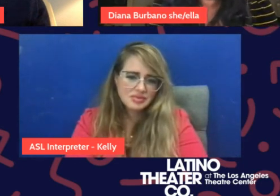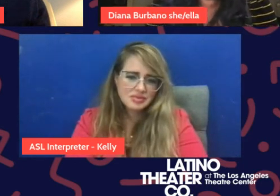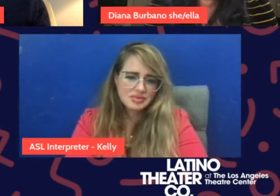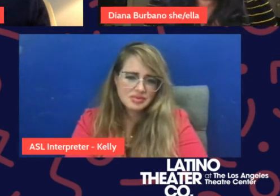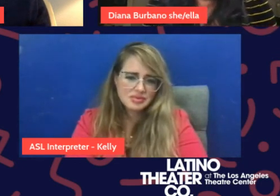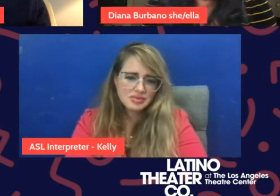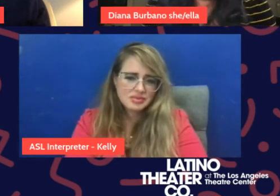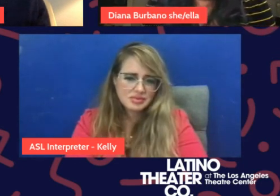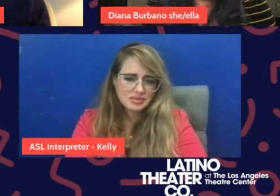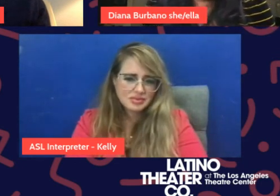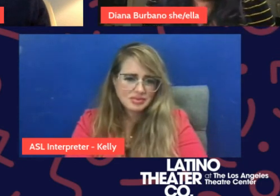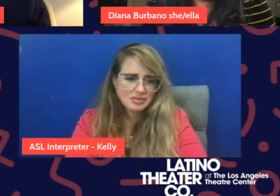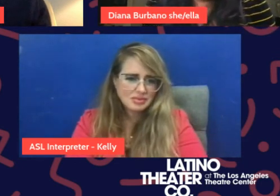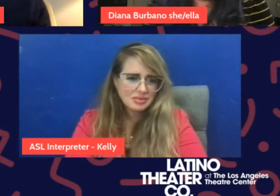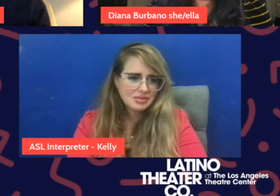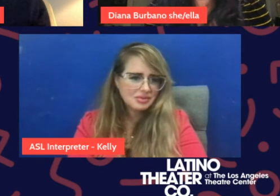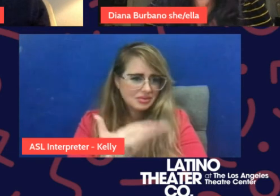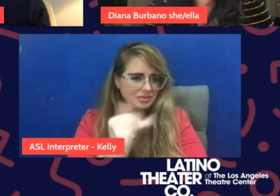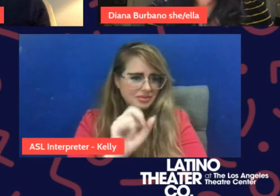What about you, Jesus?